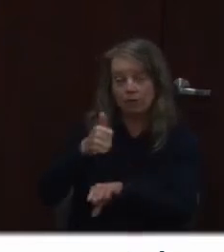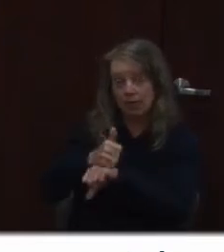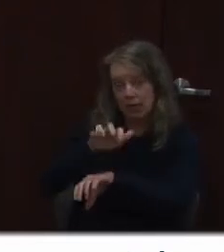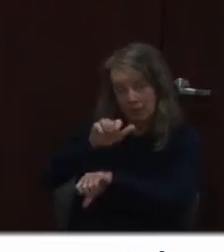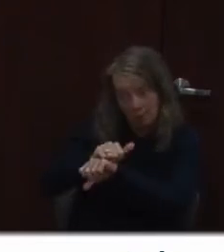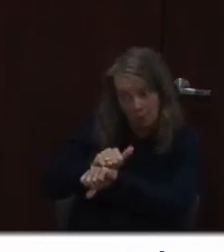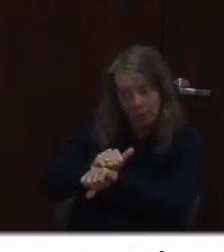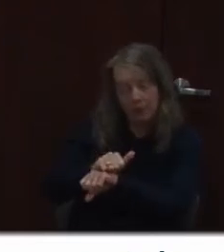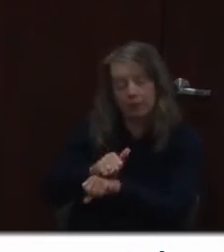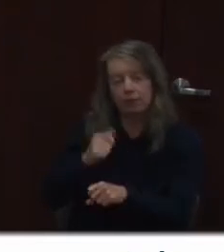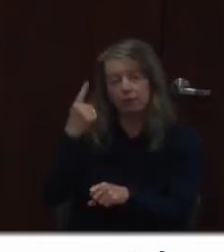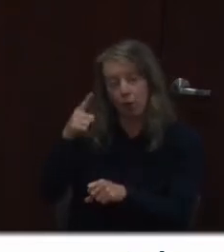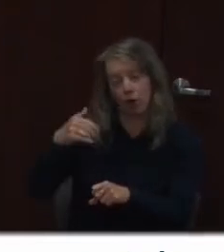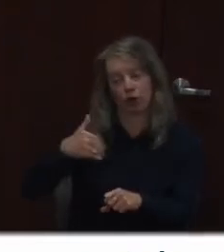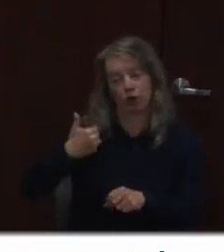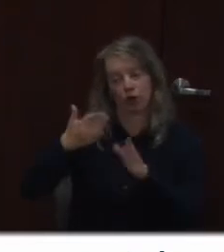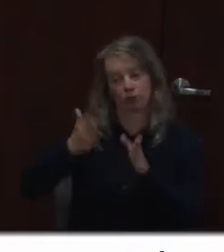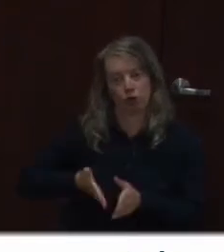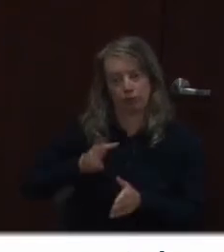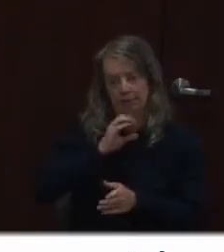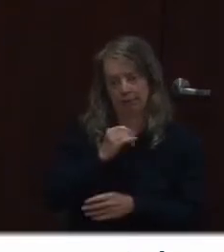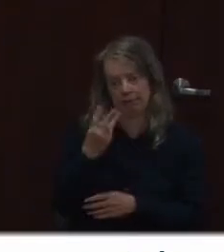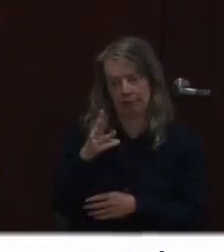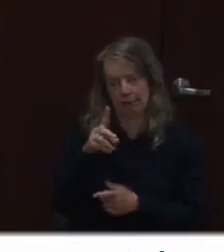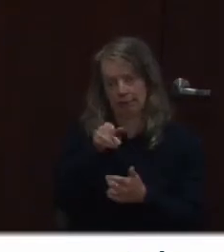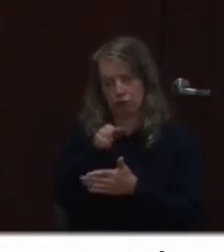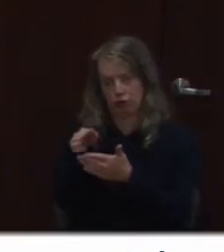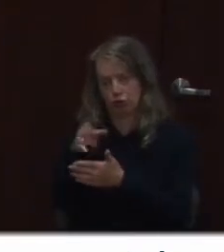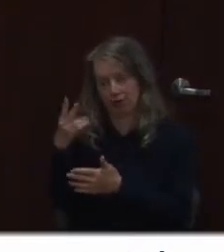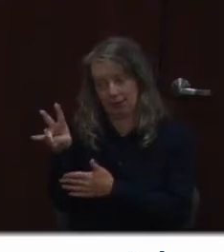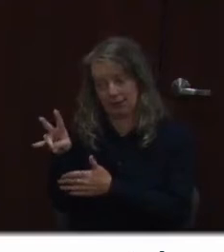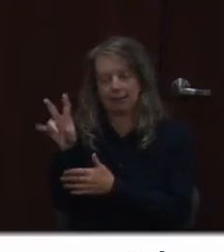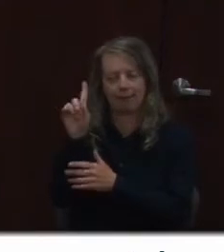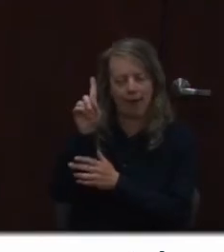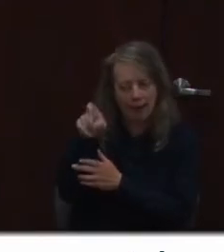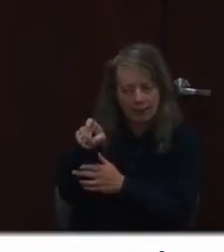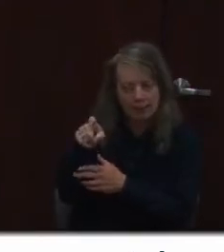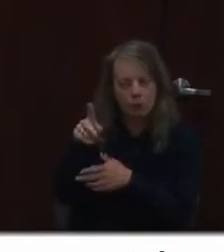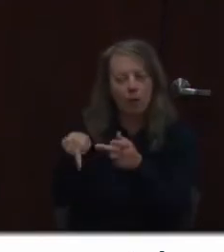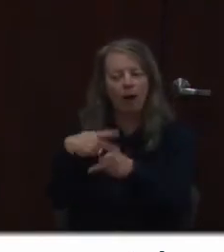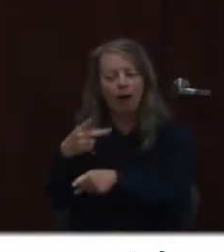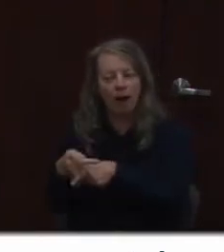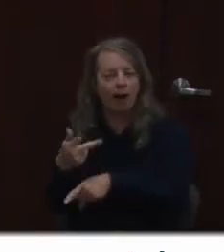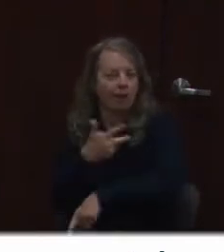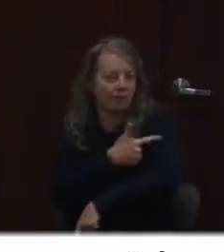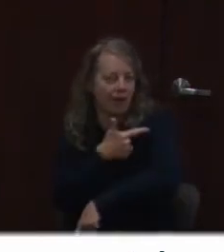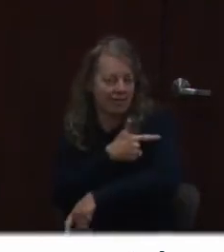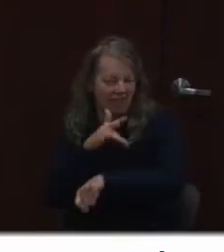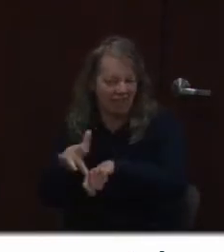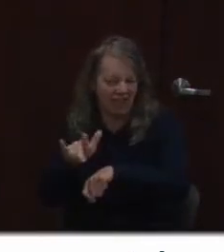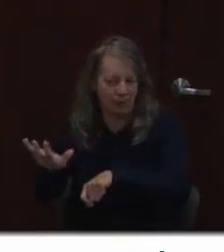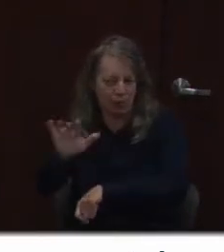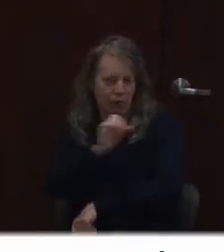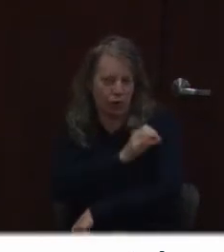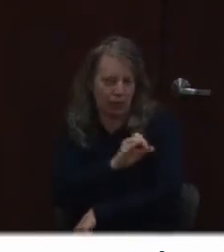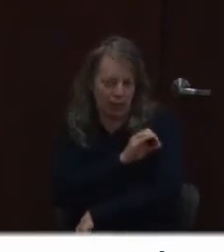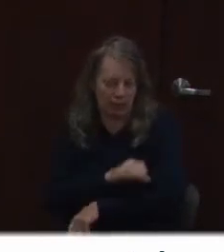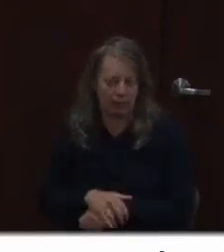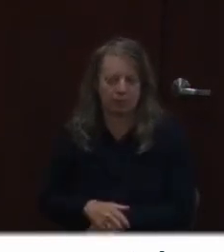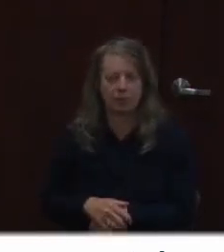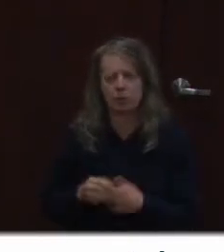to check with your provider about what type of vaccine is being given out. I do want to take a